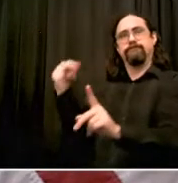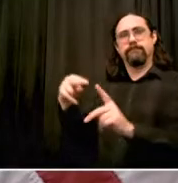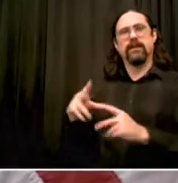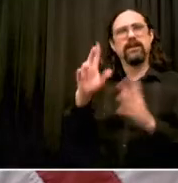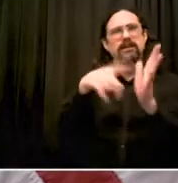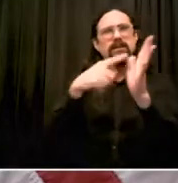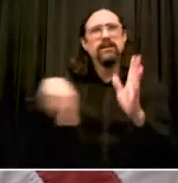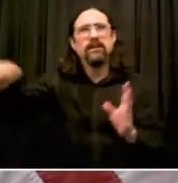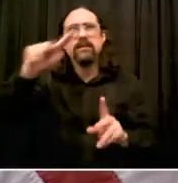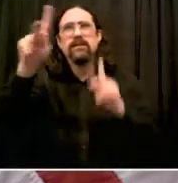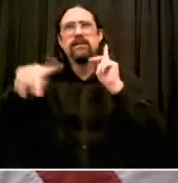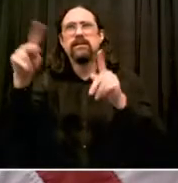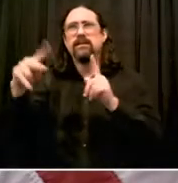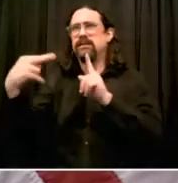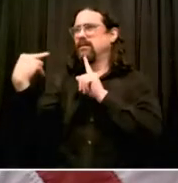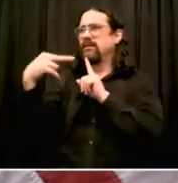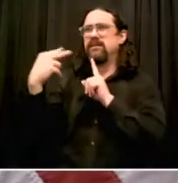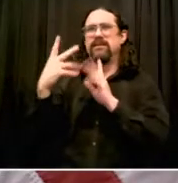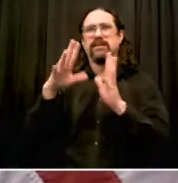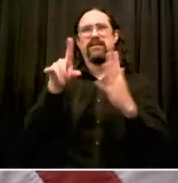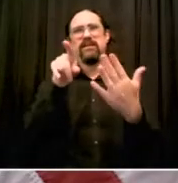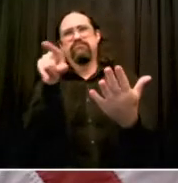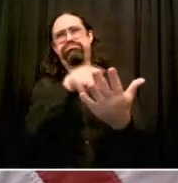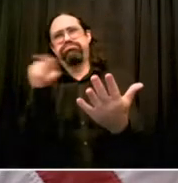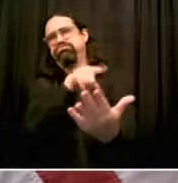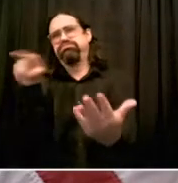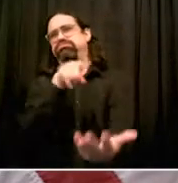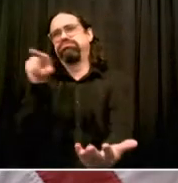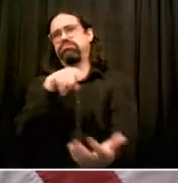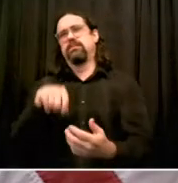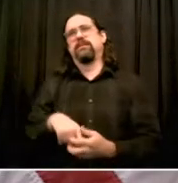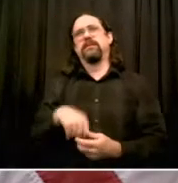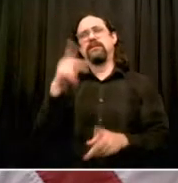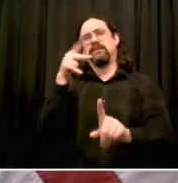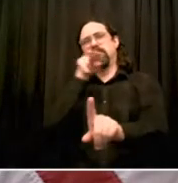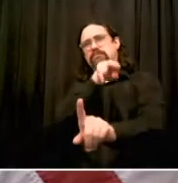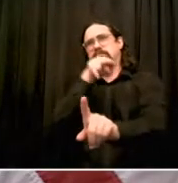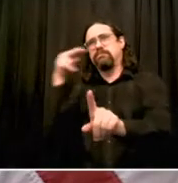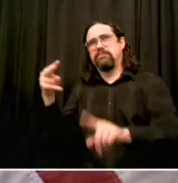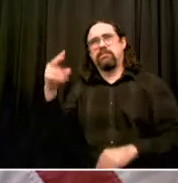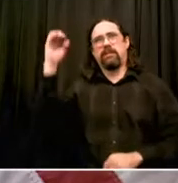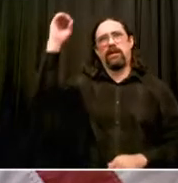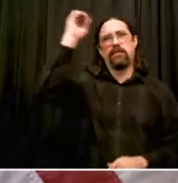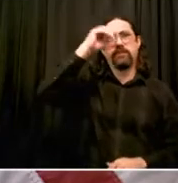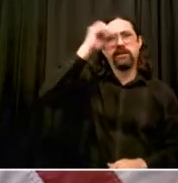How has this affected you, and how do you gauge and measure this